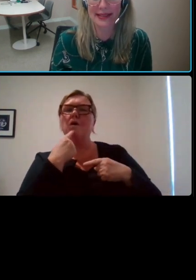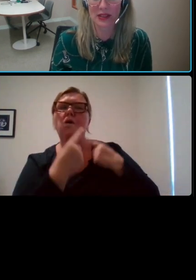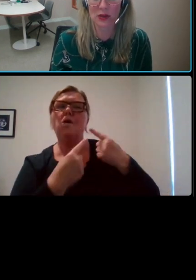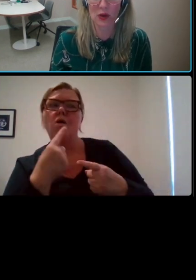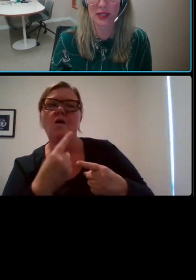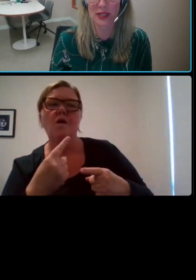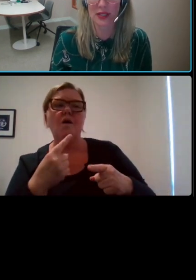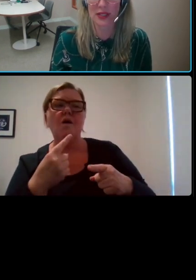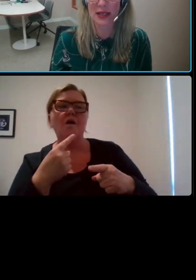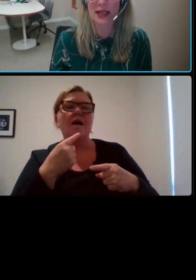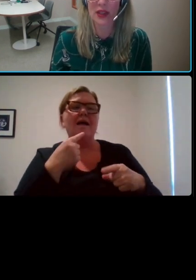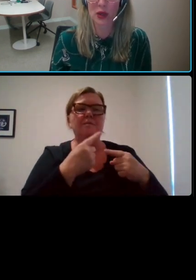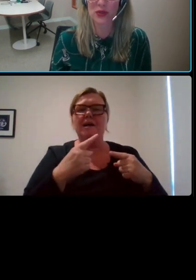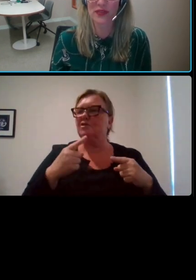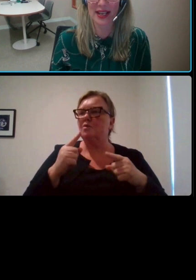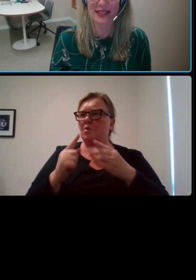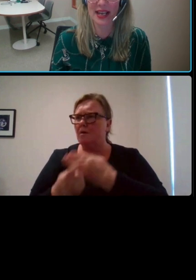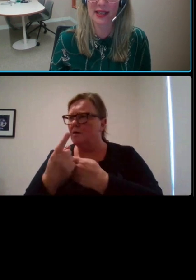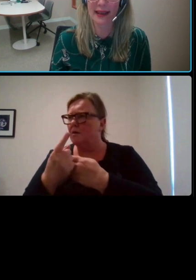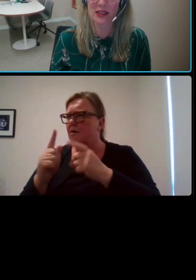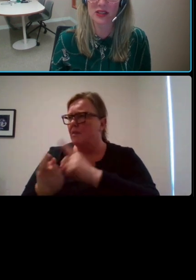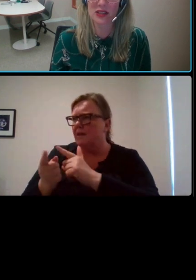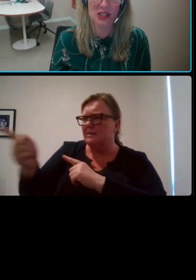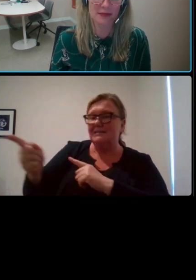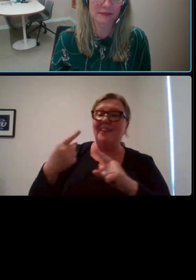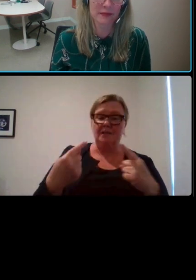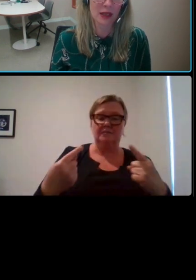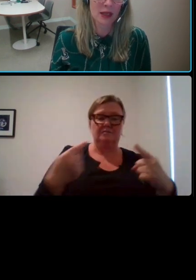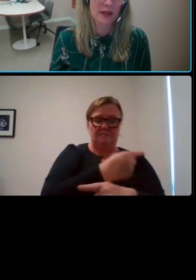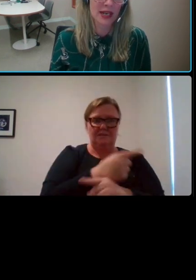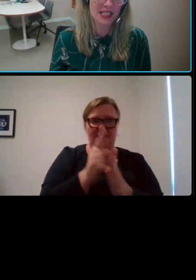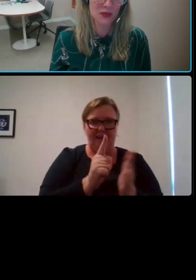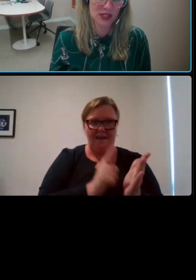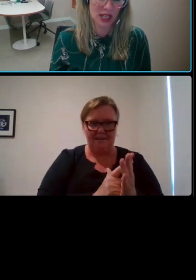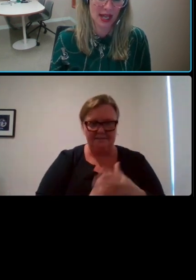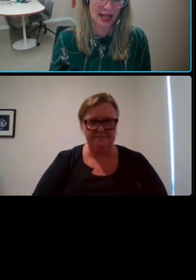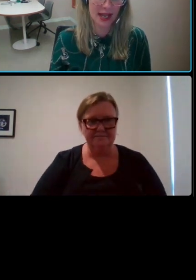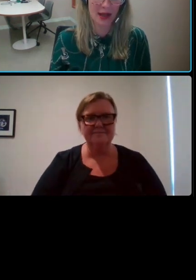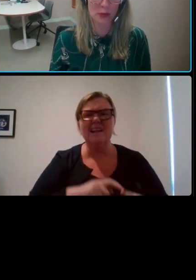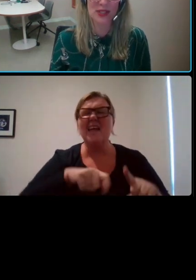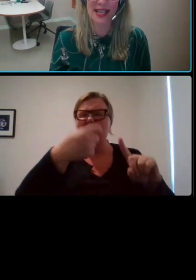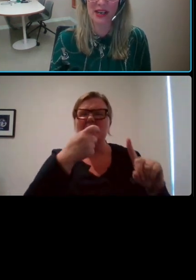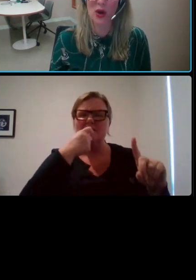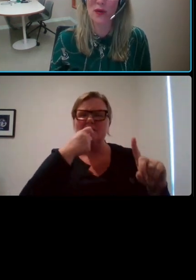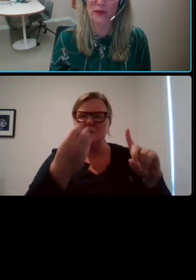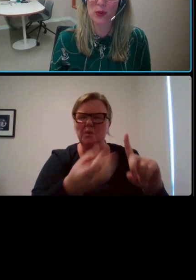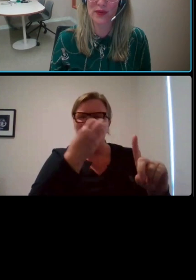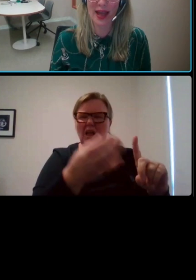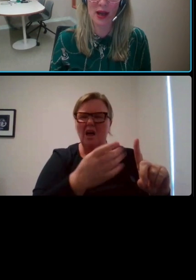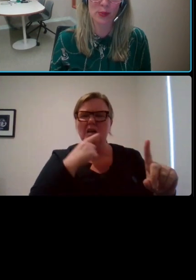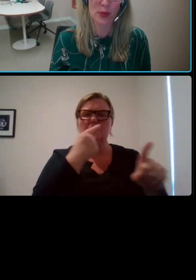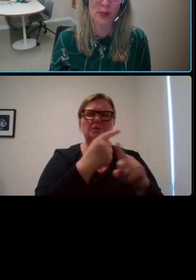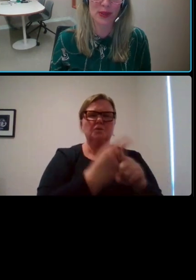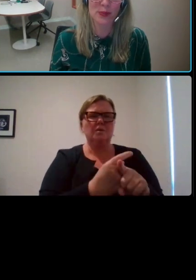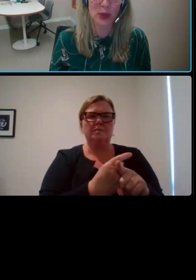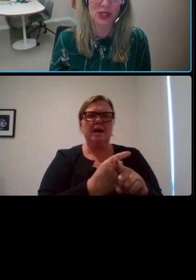about an incident or conduct that contravenes aged care legislation. The next few slides will set out an overview